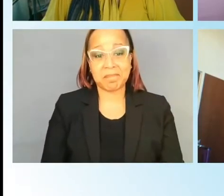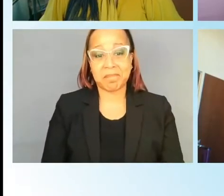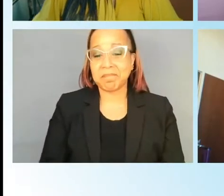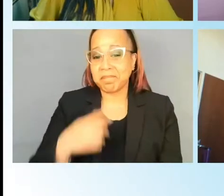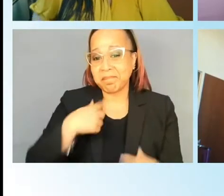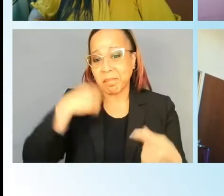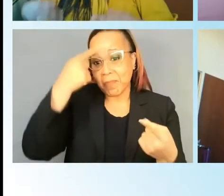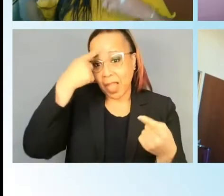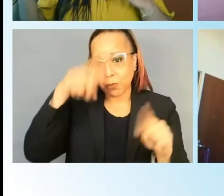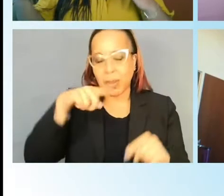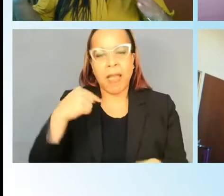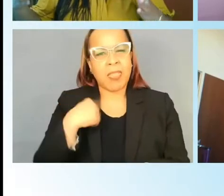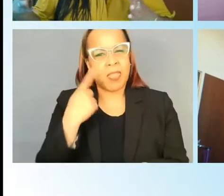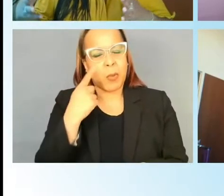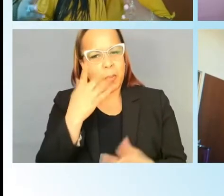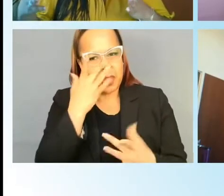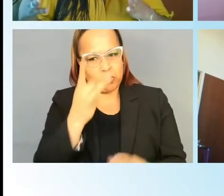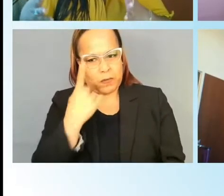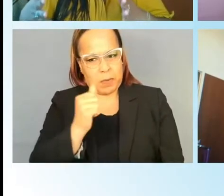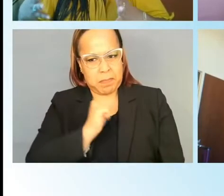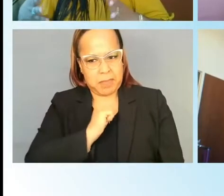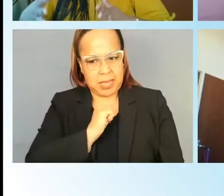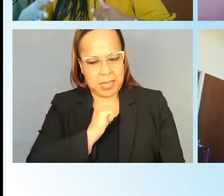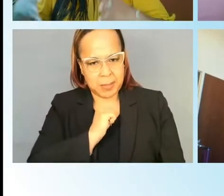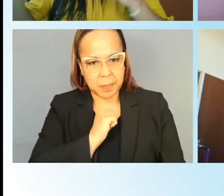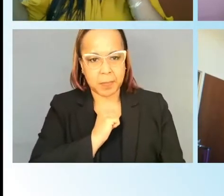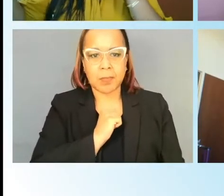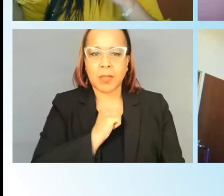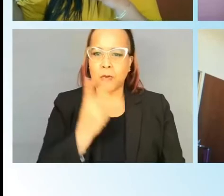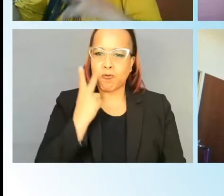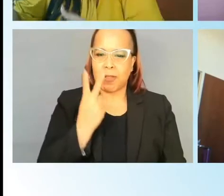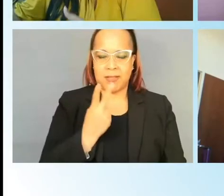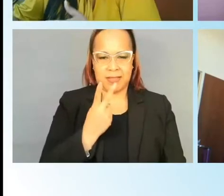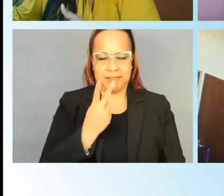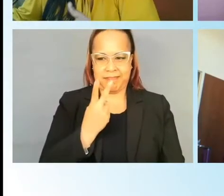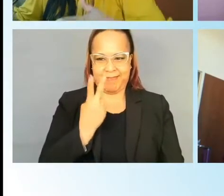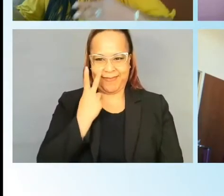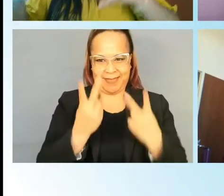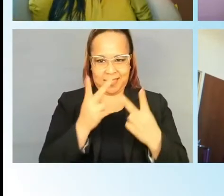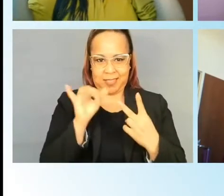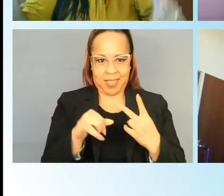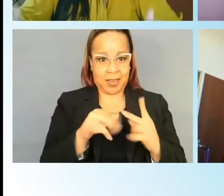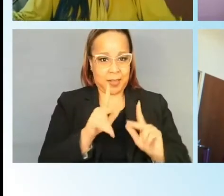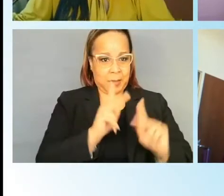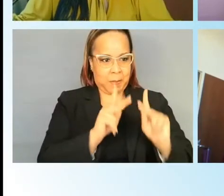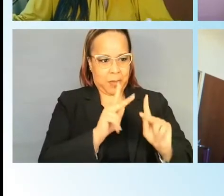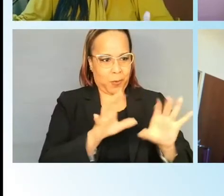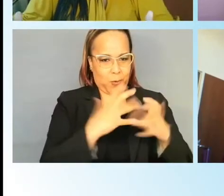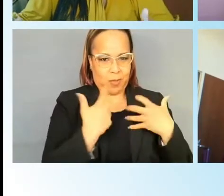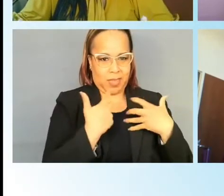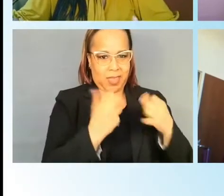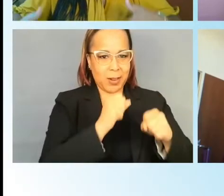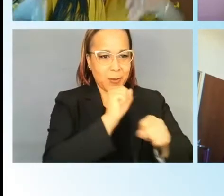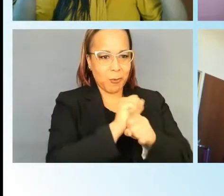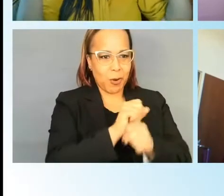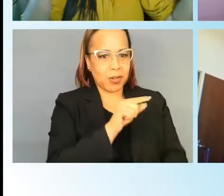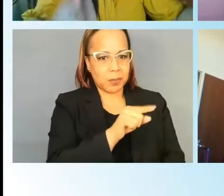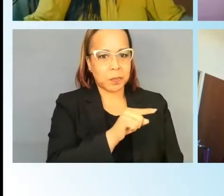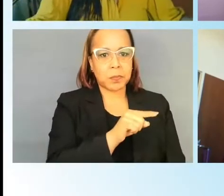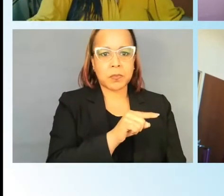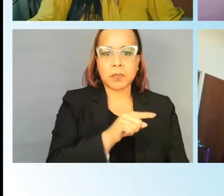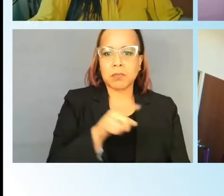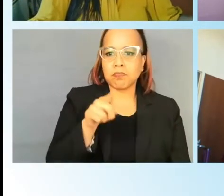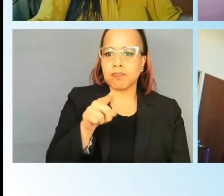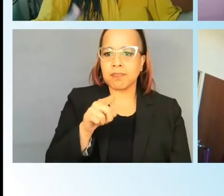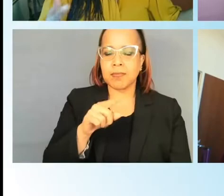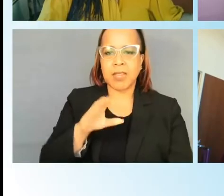And I think what was interesting for me is really seeing it across people who do healing work, people who do who are faith leaders,